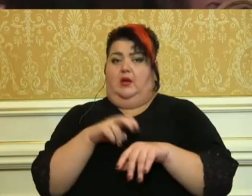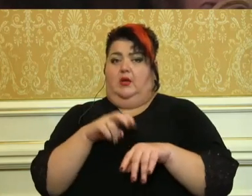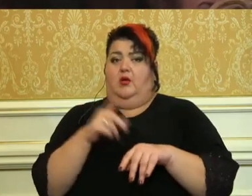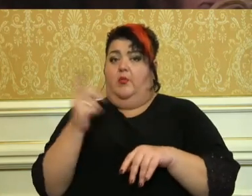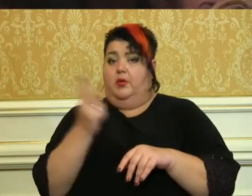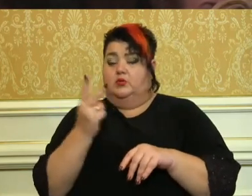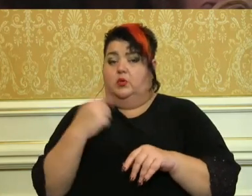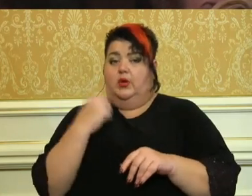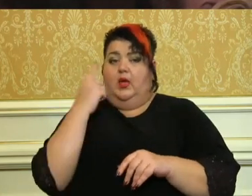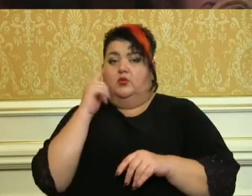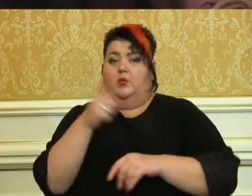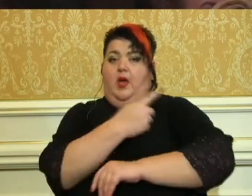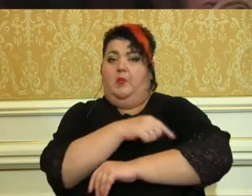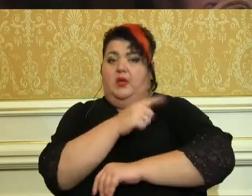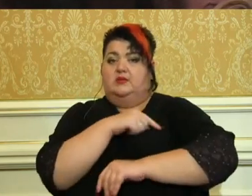less than